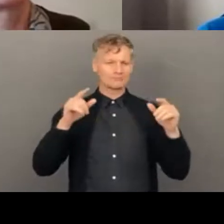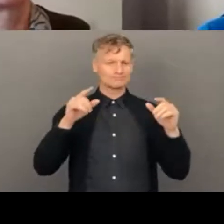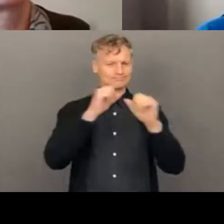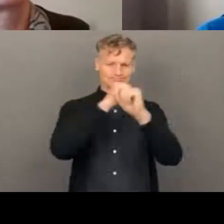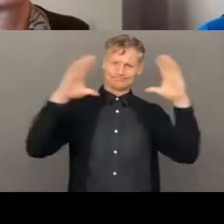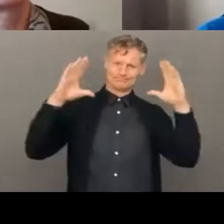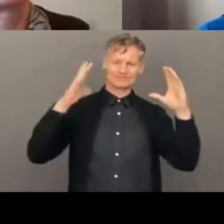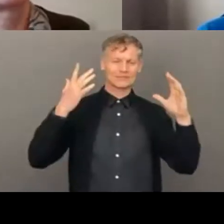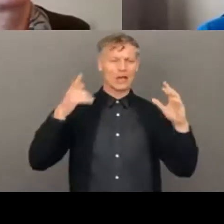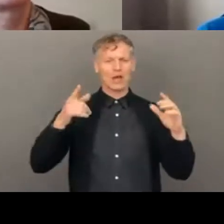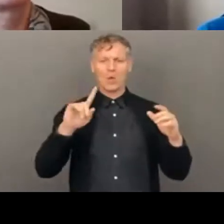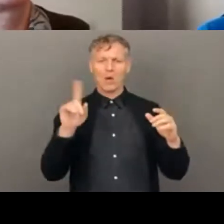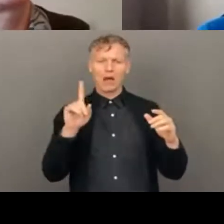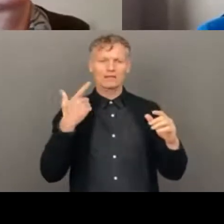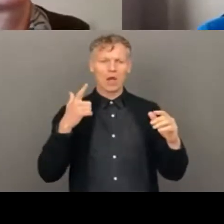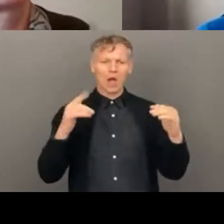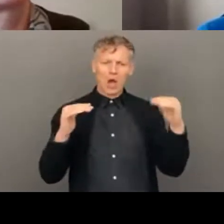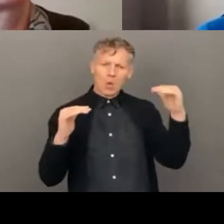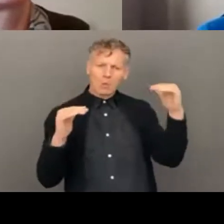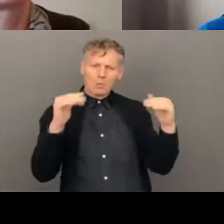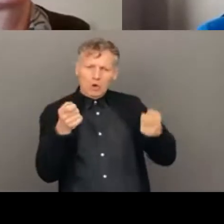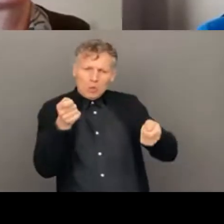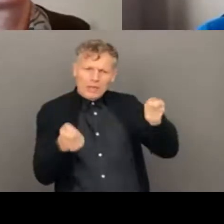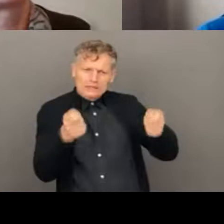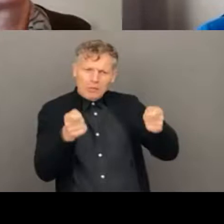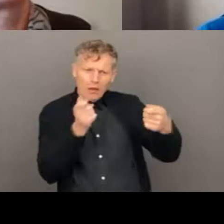the scary thing around